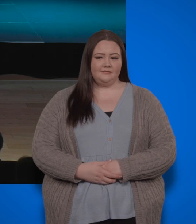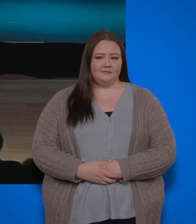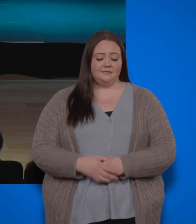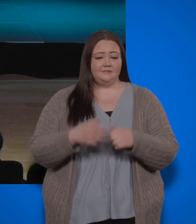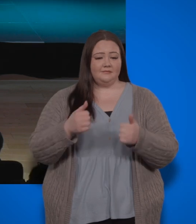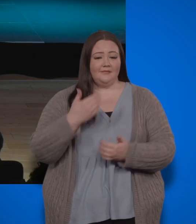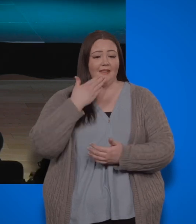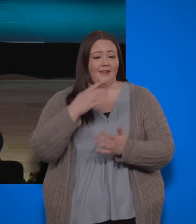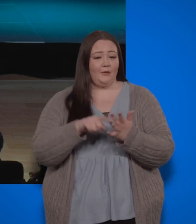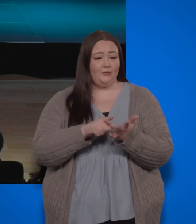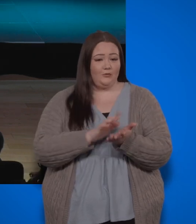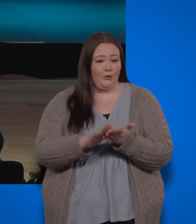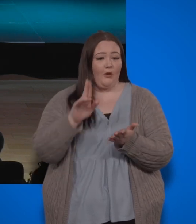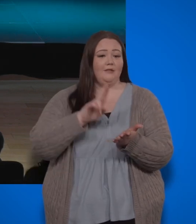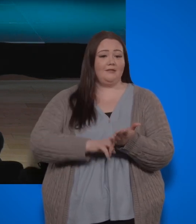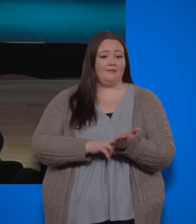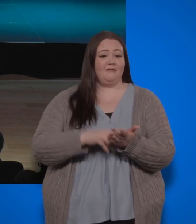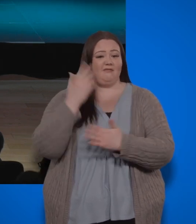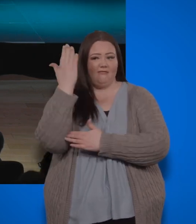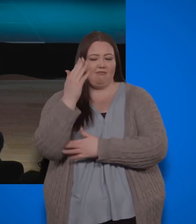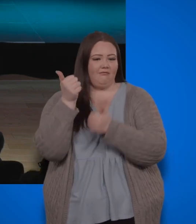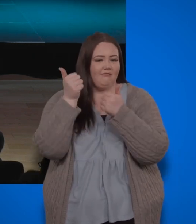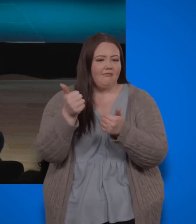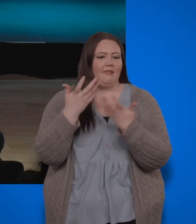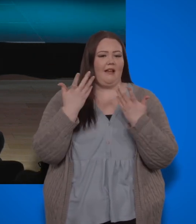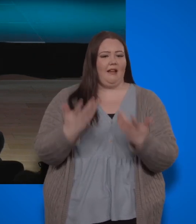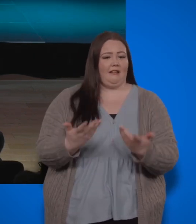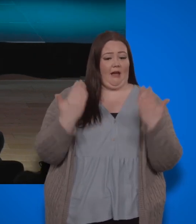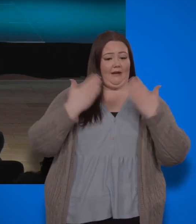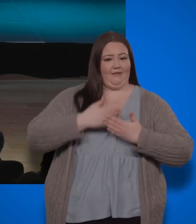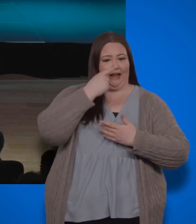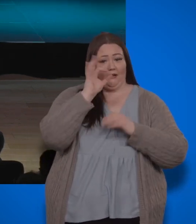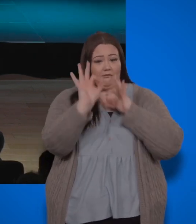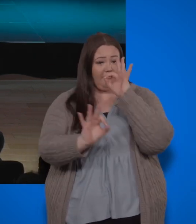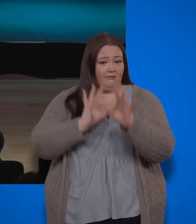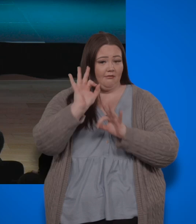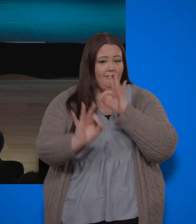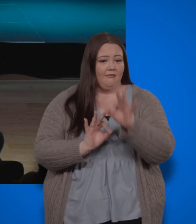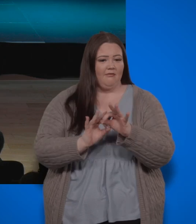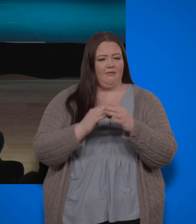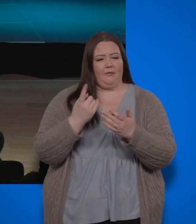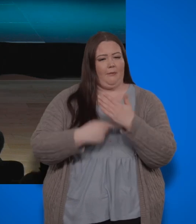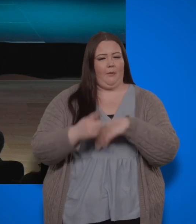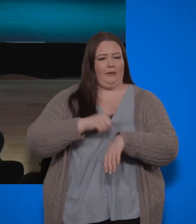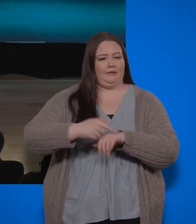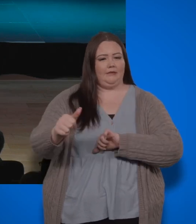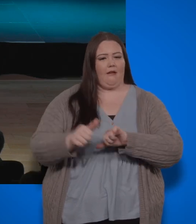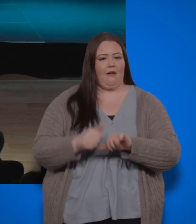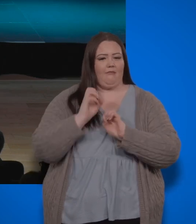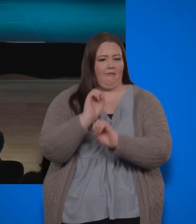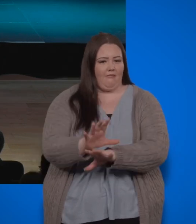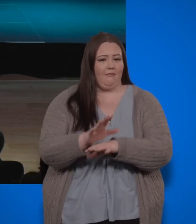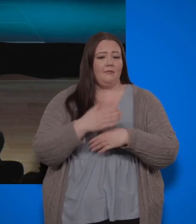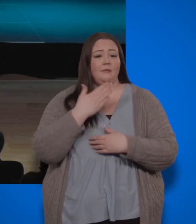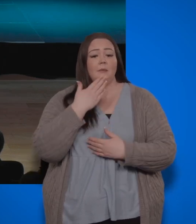Thank you, John, and thank you for being willing to take some questions as well this evening. We do have just a short